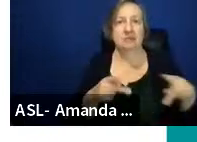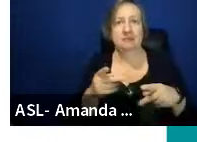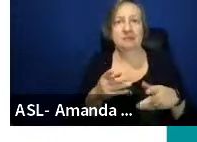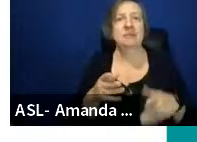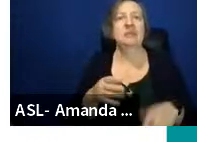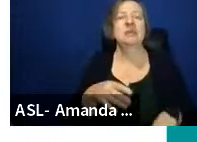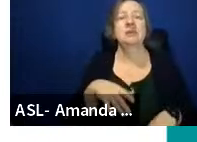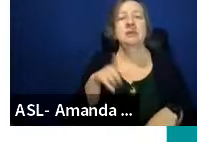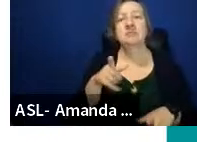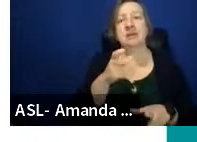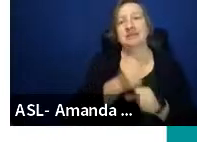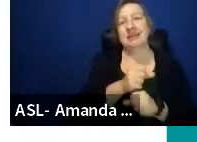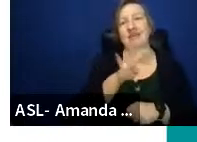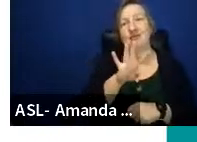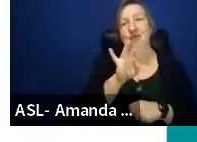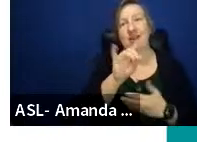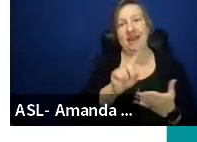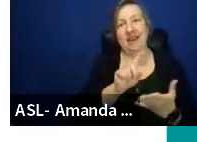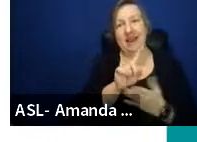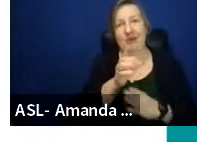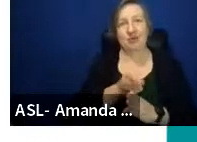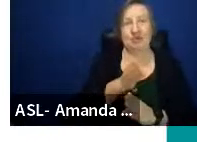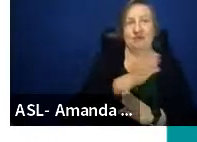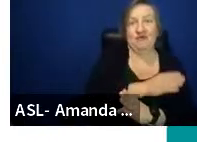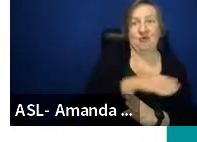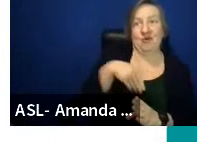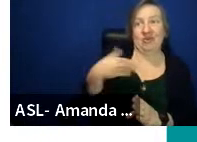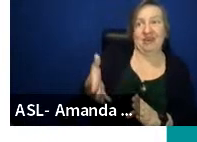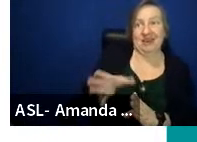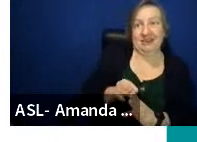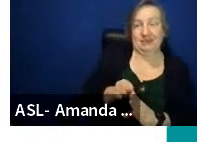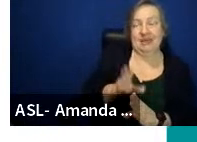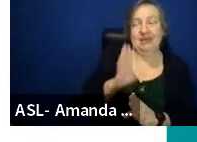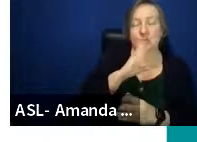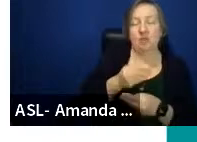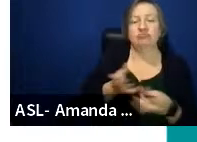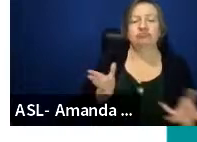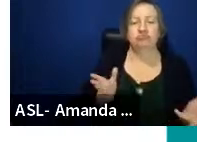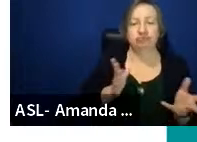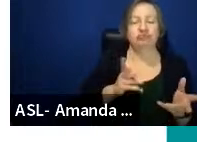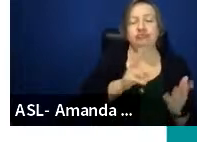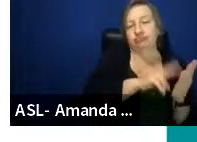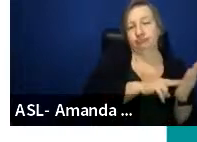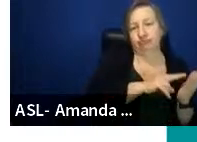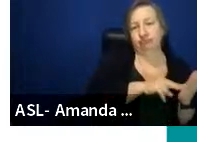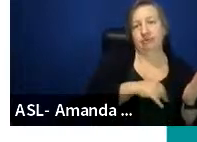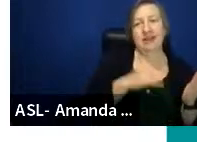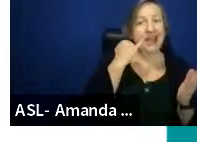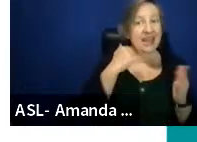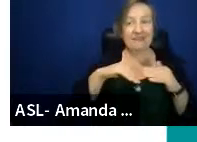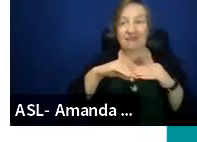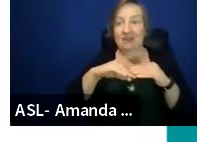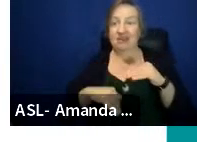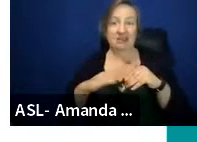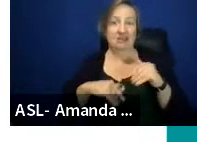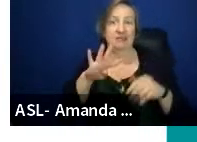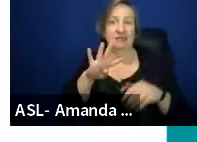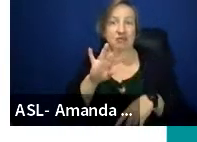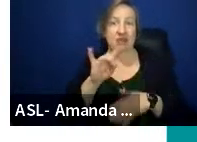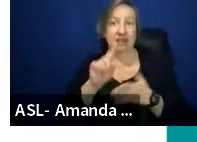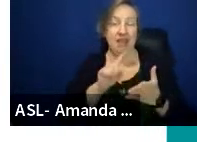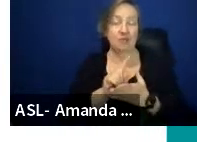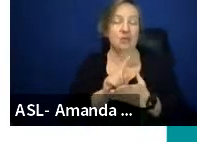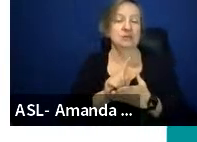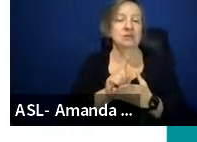in advance of each upcoming meeting in order to be distributed to advisory group members. Comments received after that point will be distributed